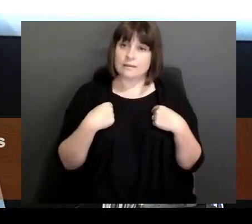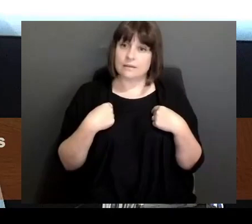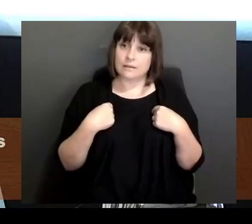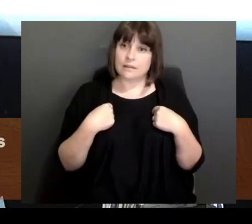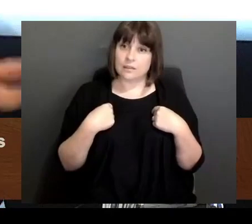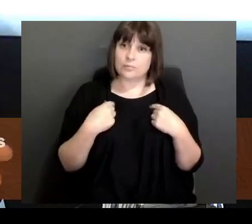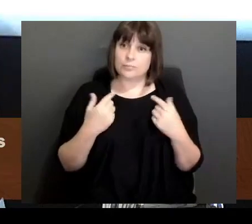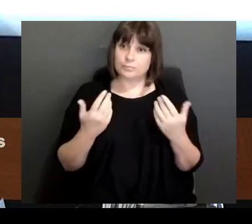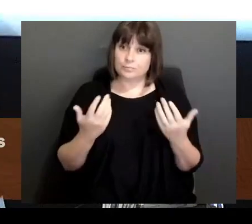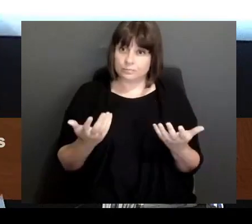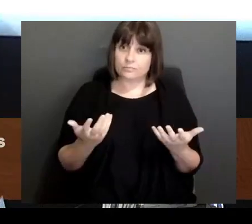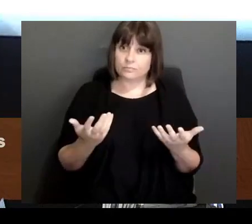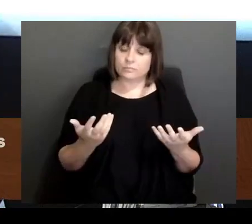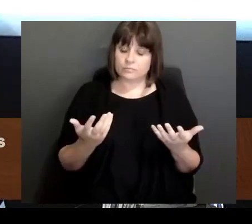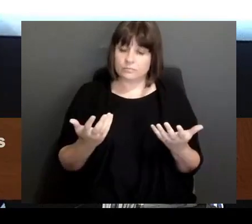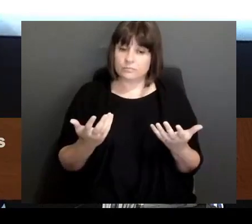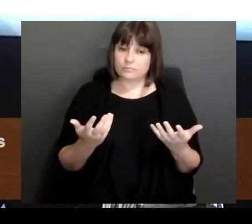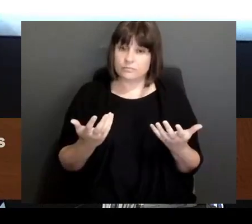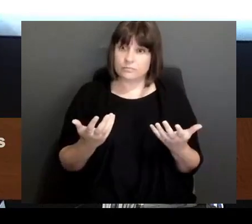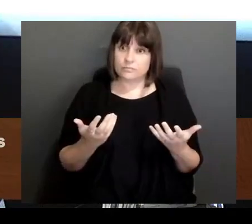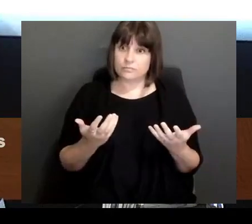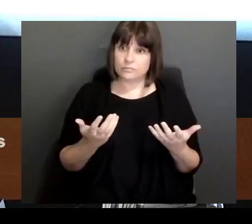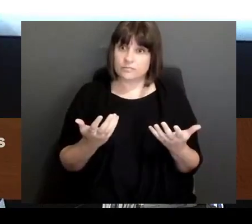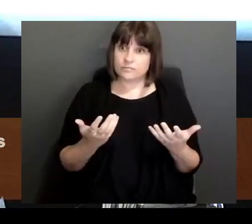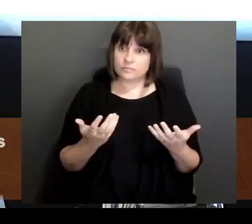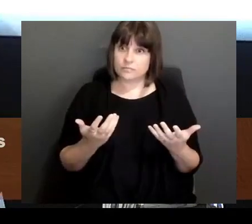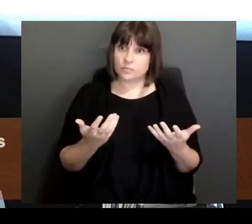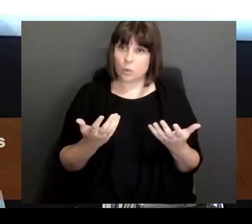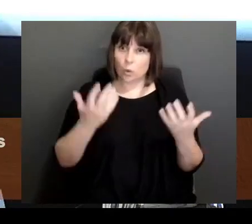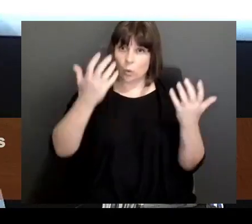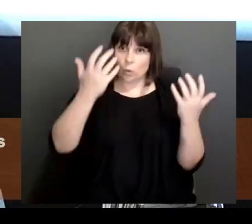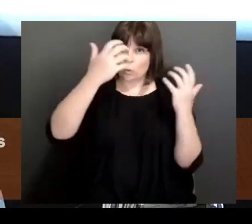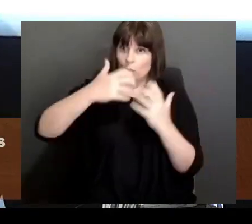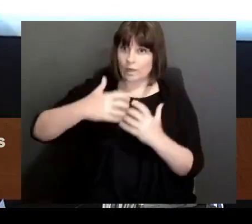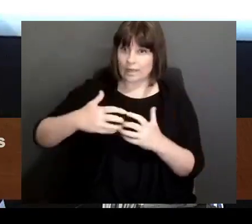in the determination of granting of licenses and leases,